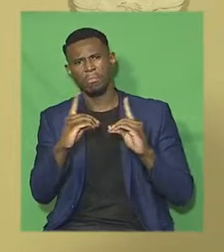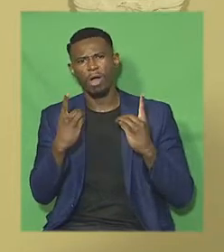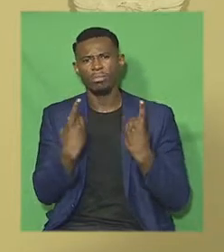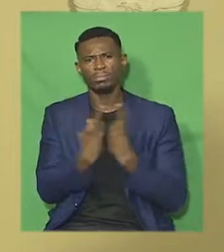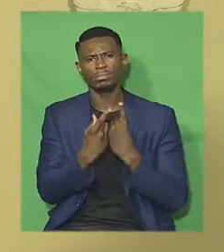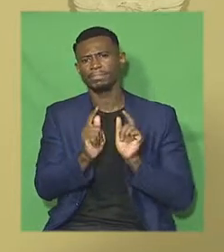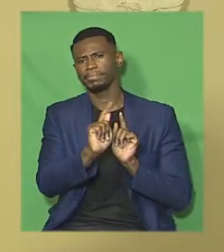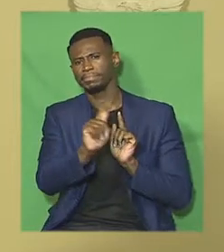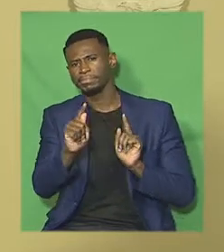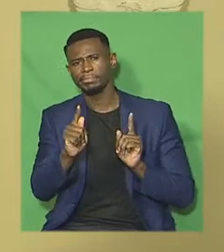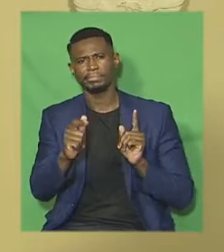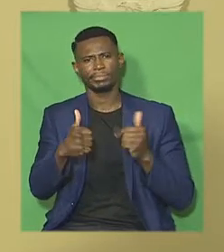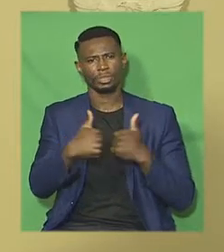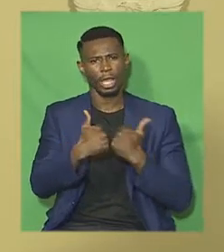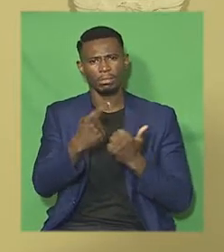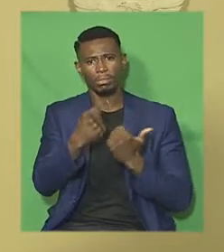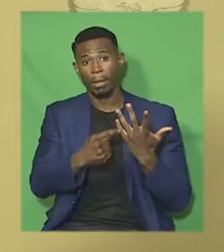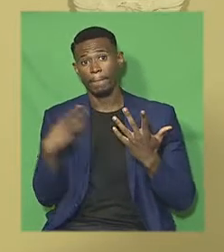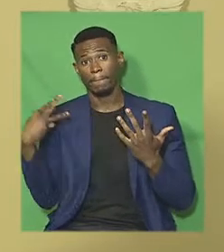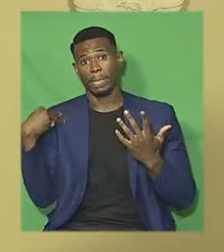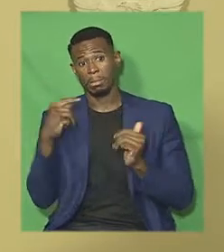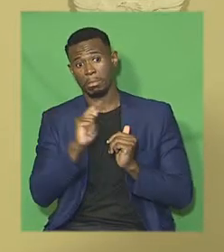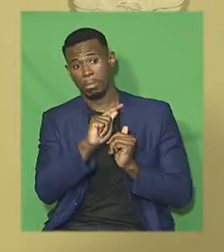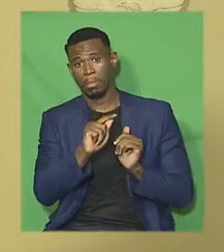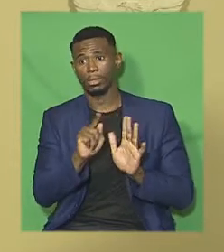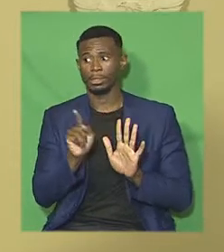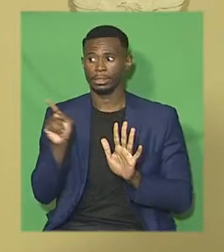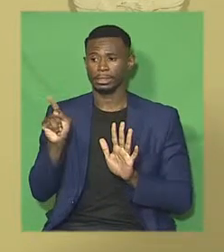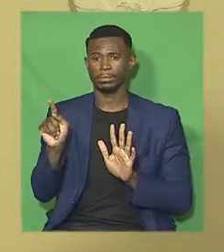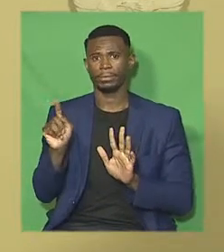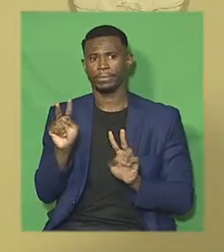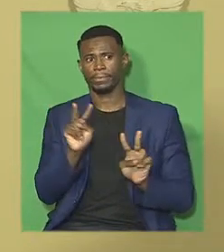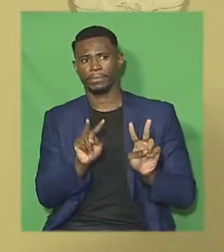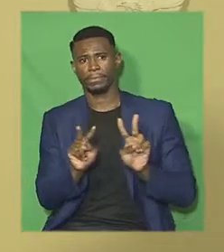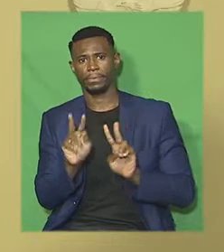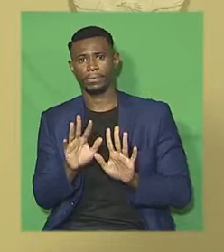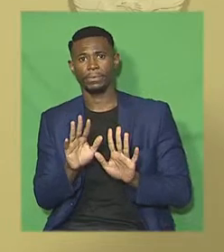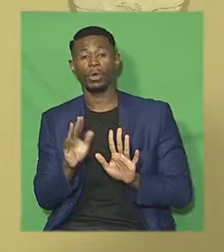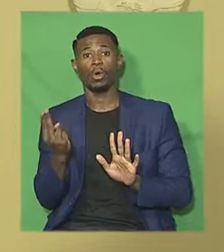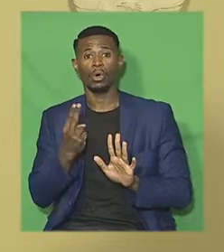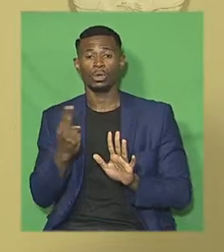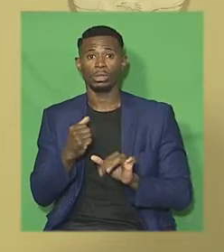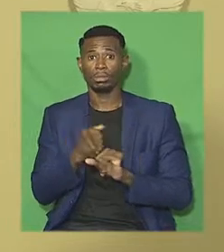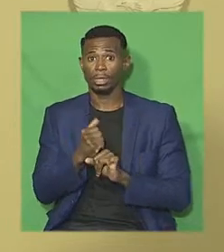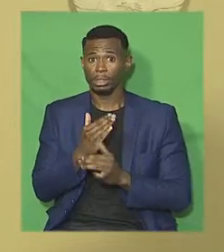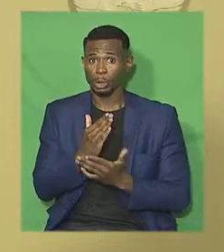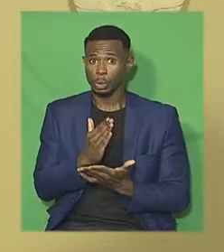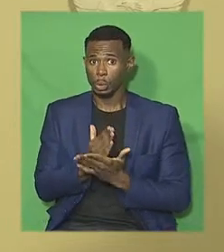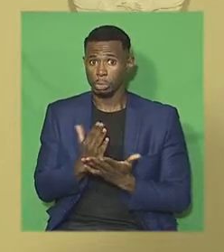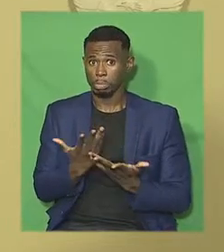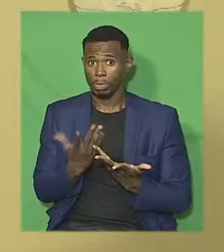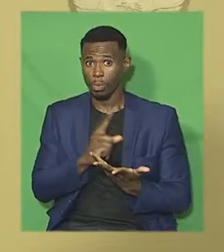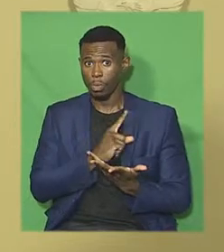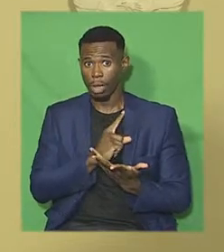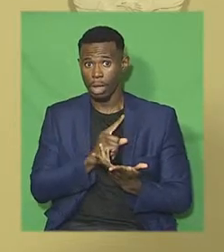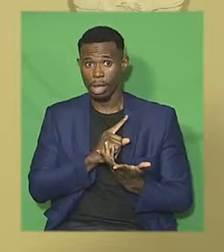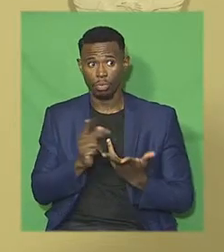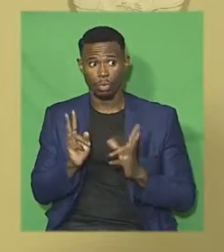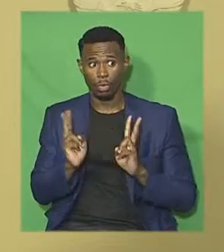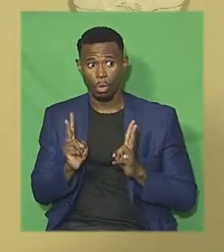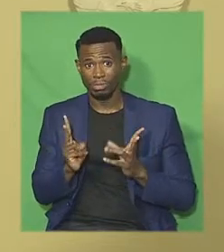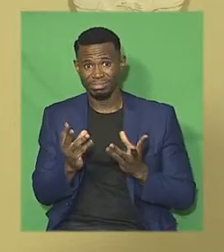departments and ministers, which, while appropriate under normal circumstances, is